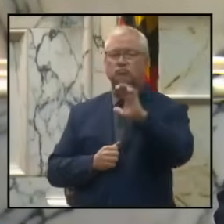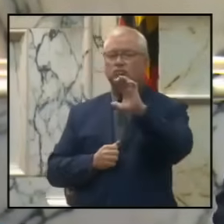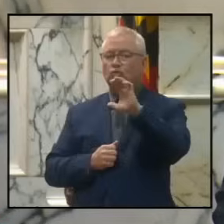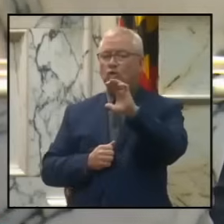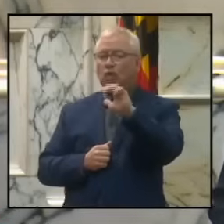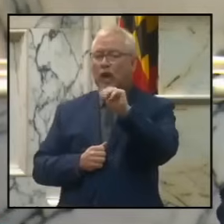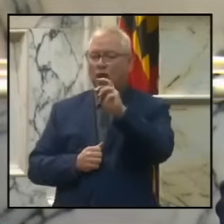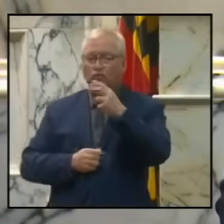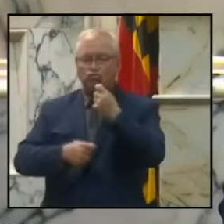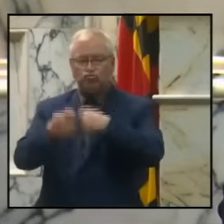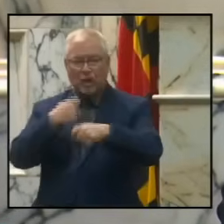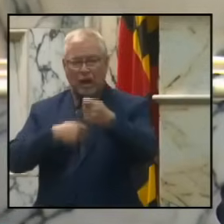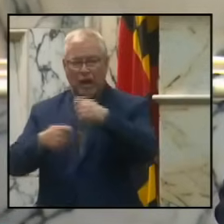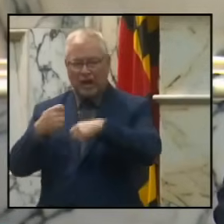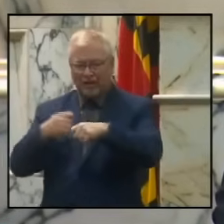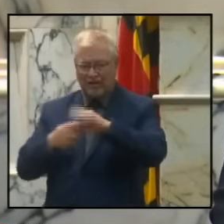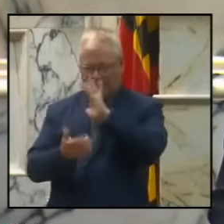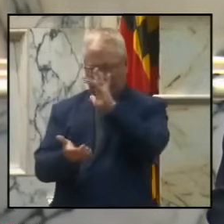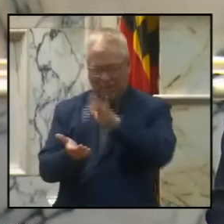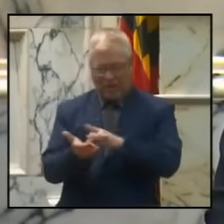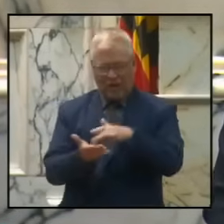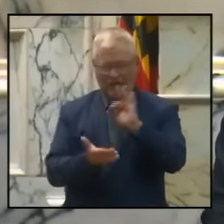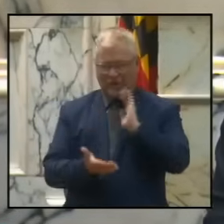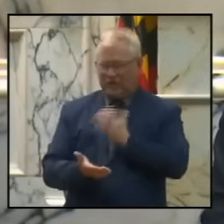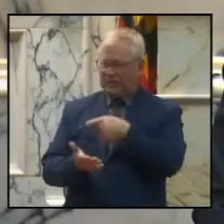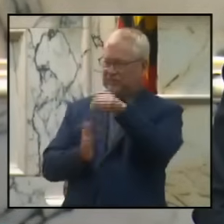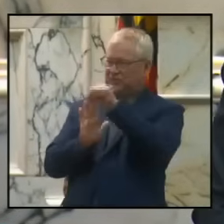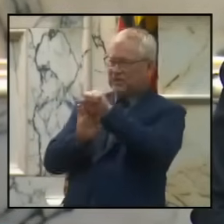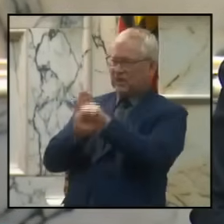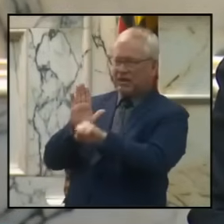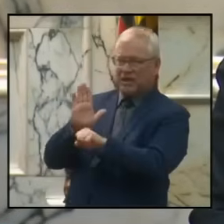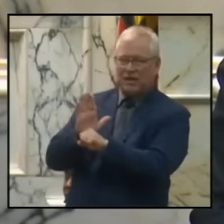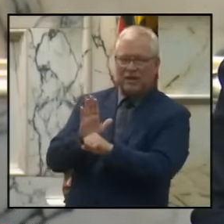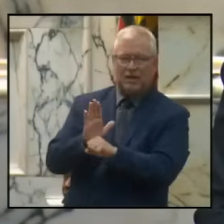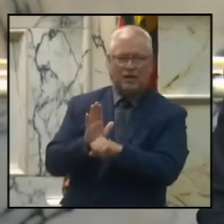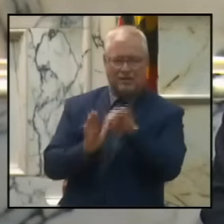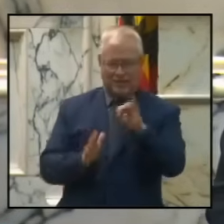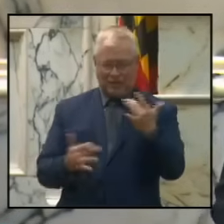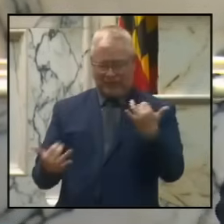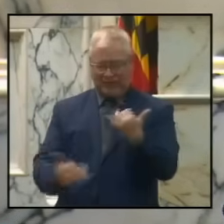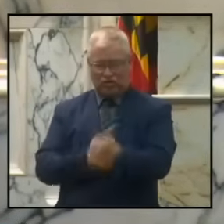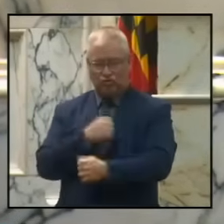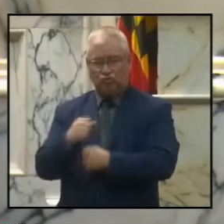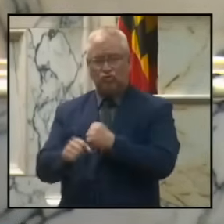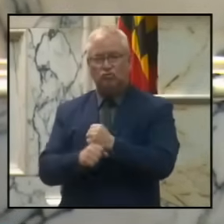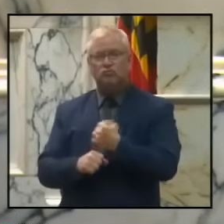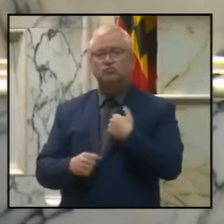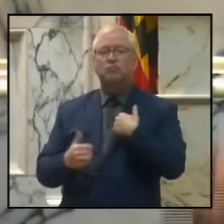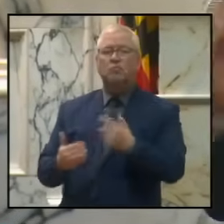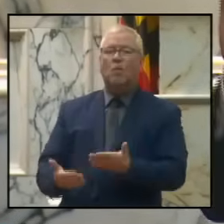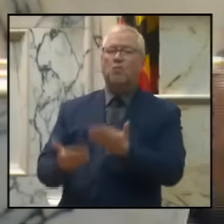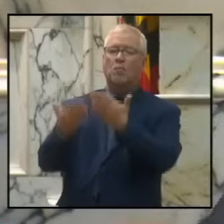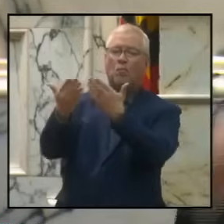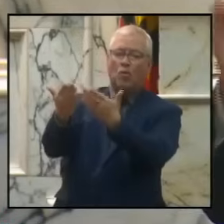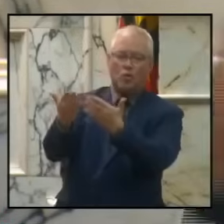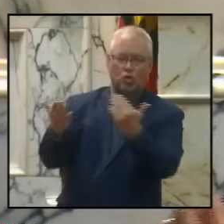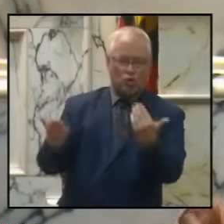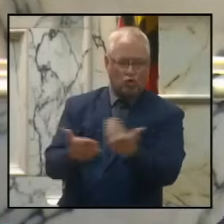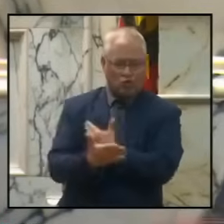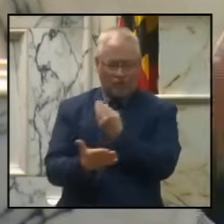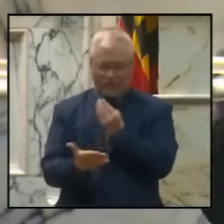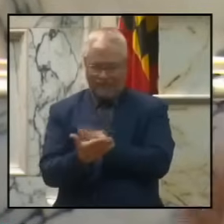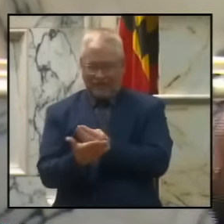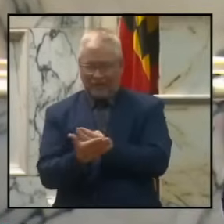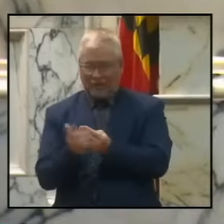our state. And that is why this year, we have proposed new funding for a transformative